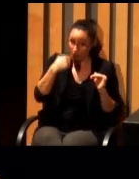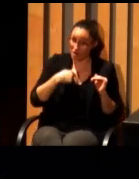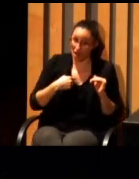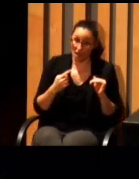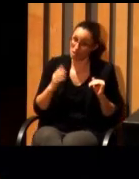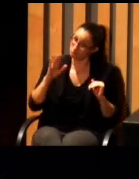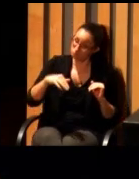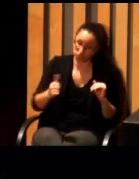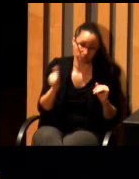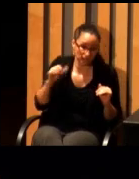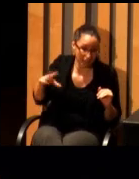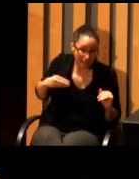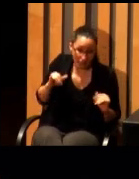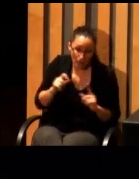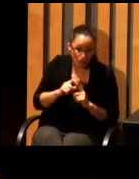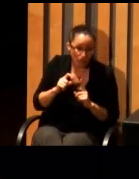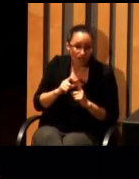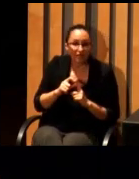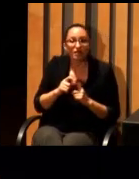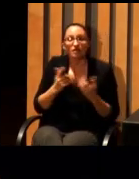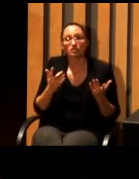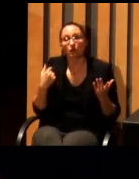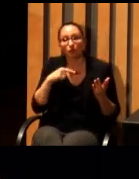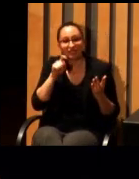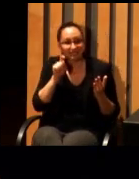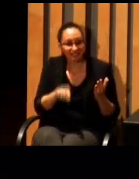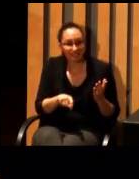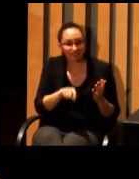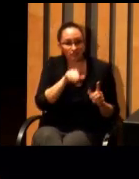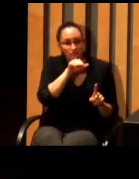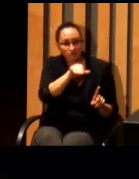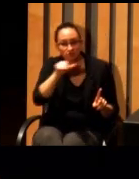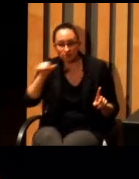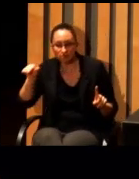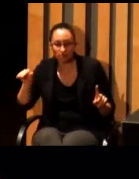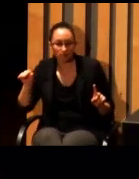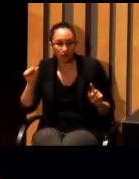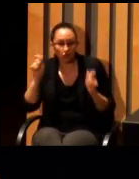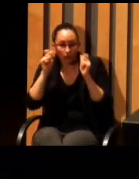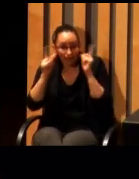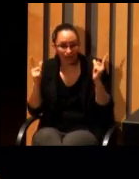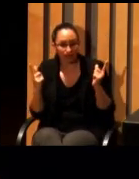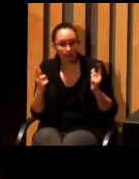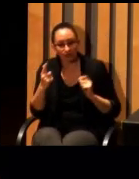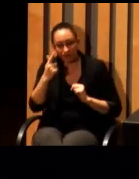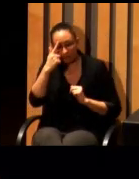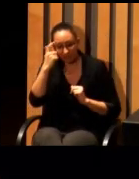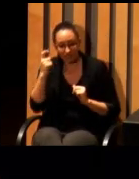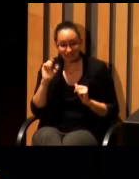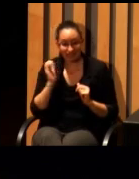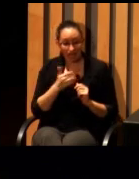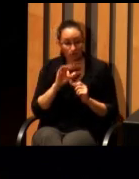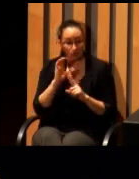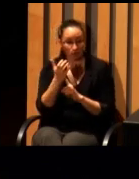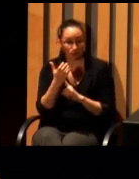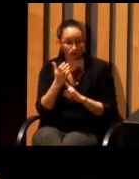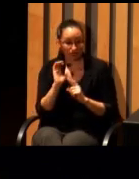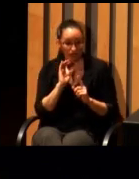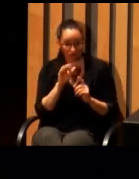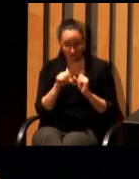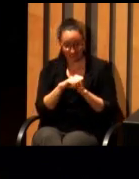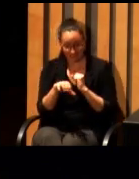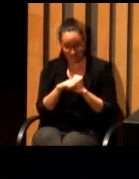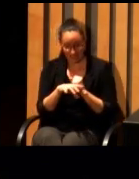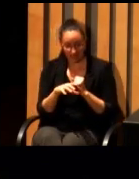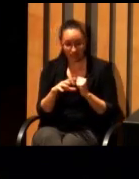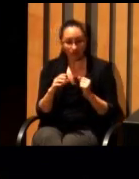of getting people, waking up folks, because what exists around us is a media culture and a